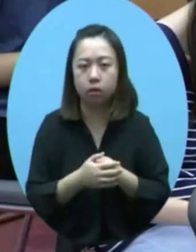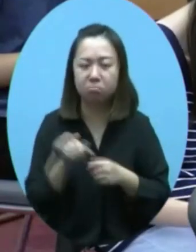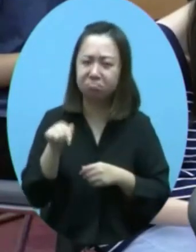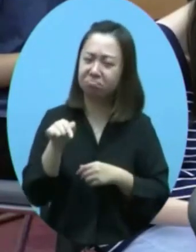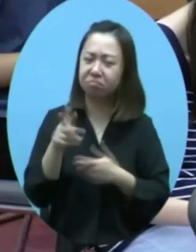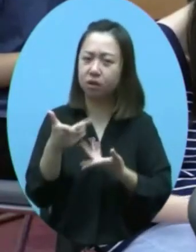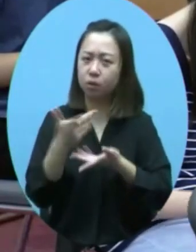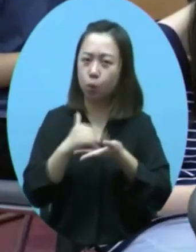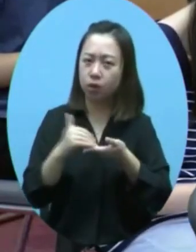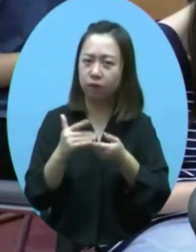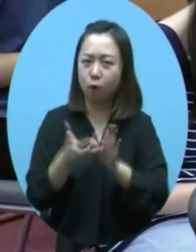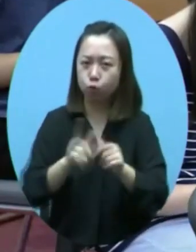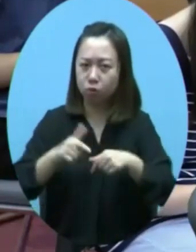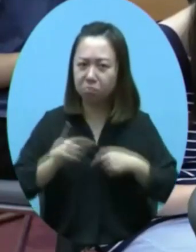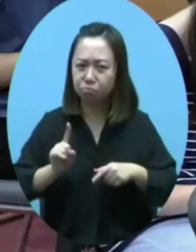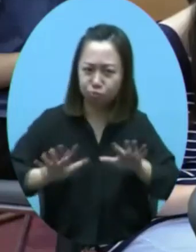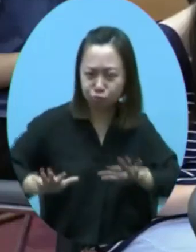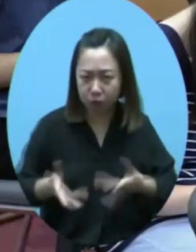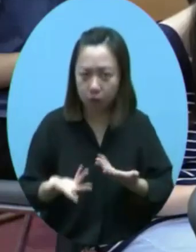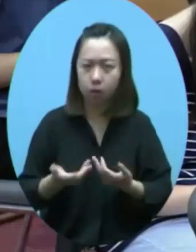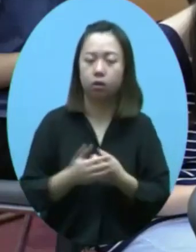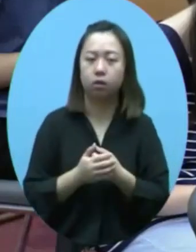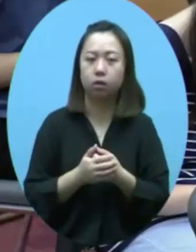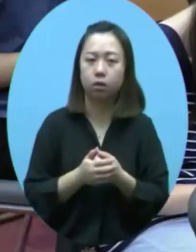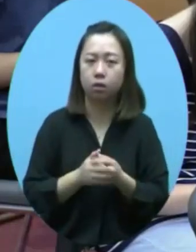untraceable. And how would the